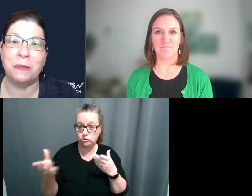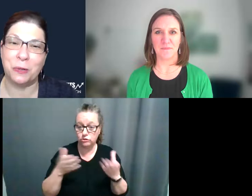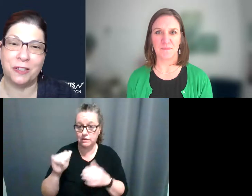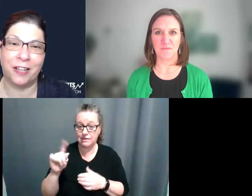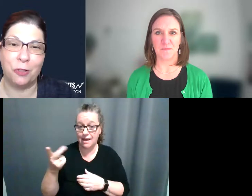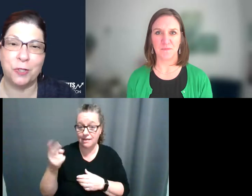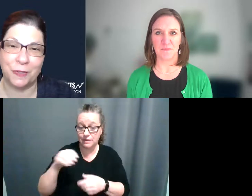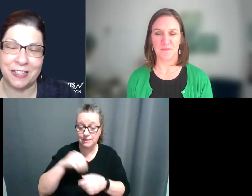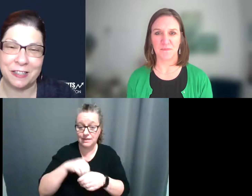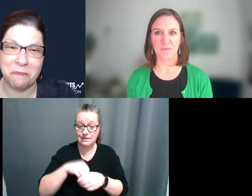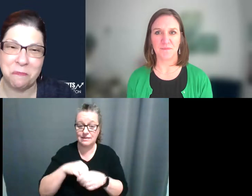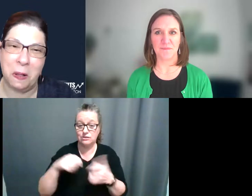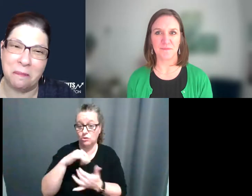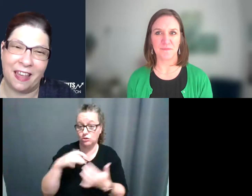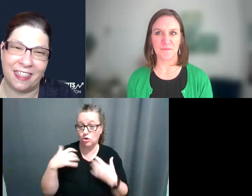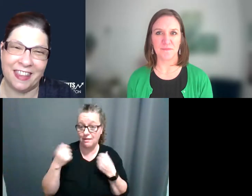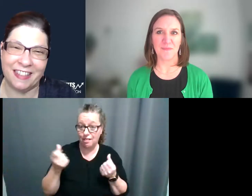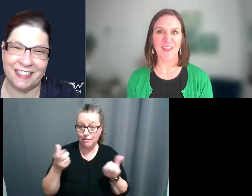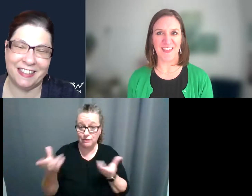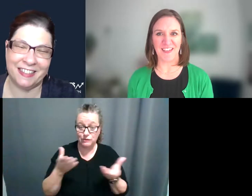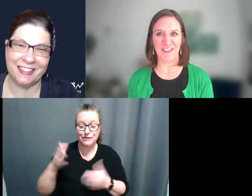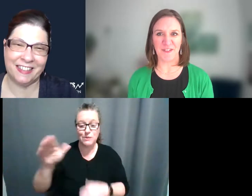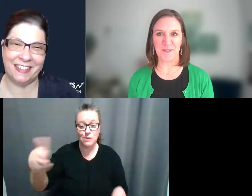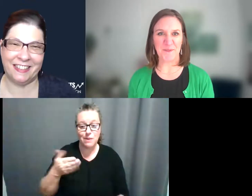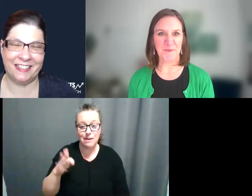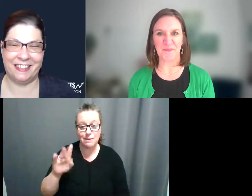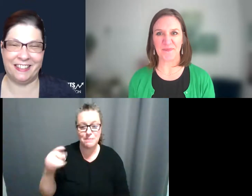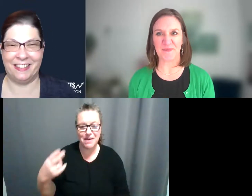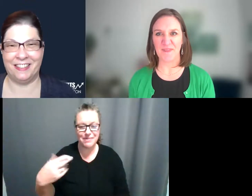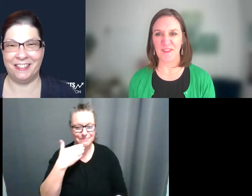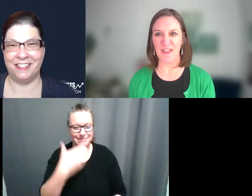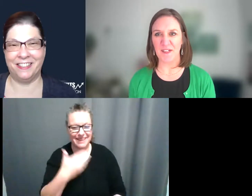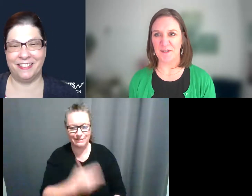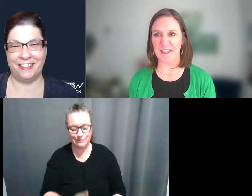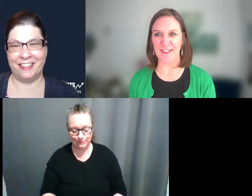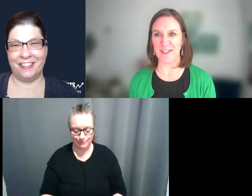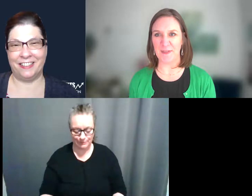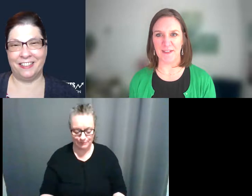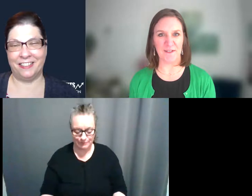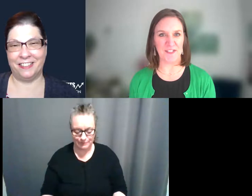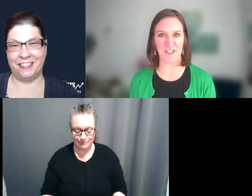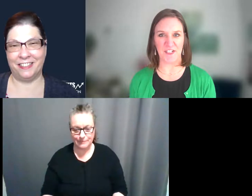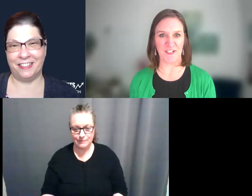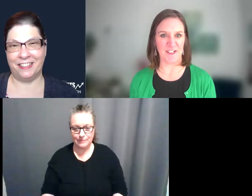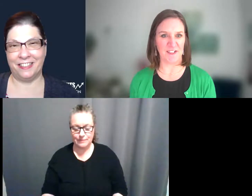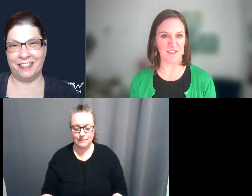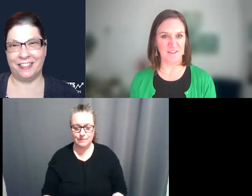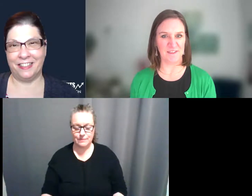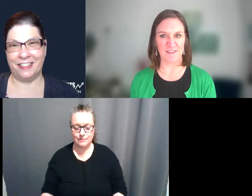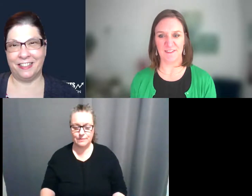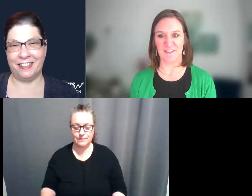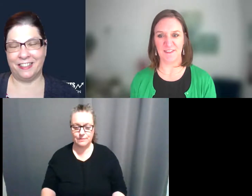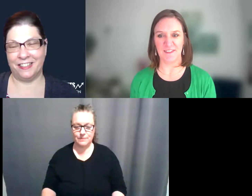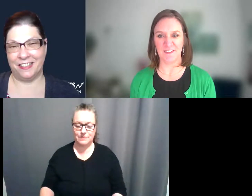Department of Social and Health Services. Welcome, Beth. Thank you. All right, let's get my screen shared